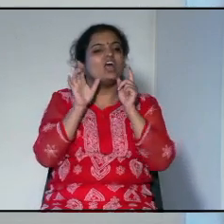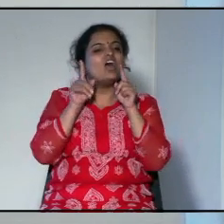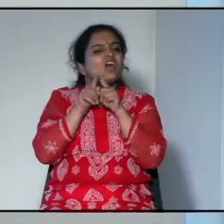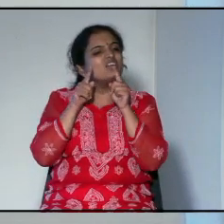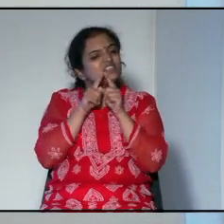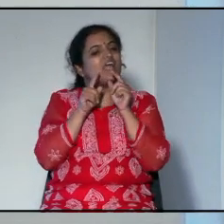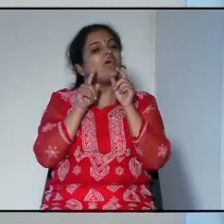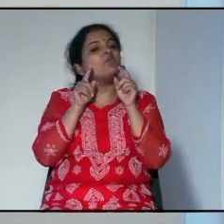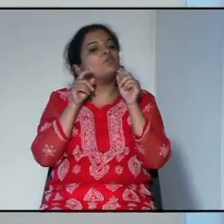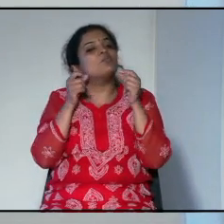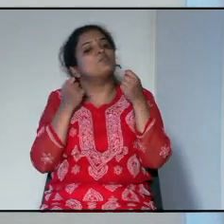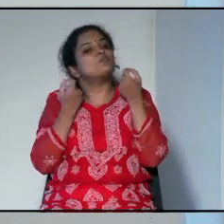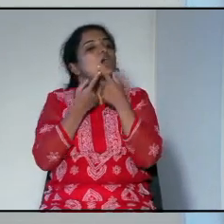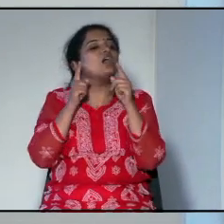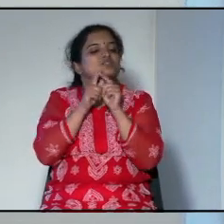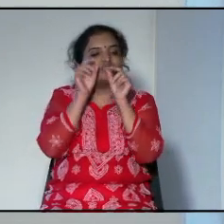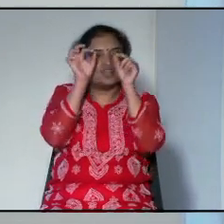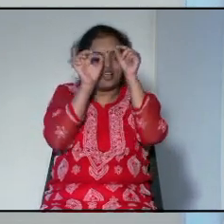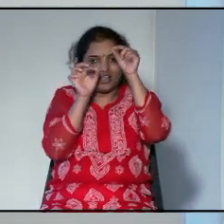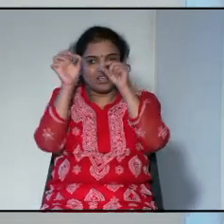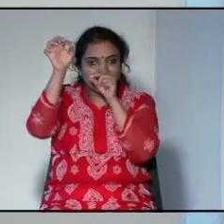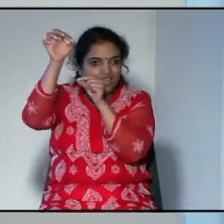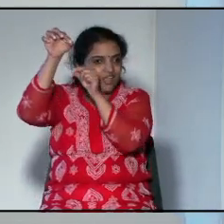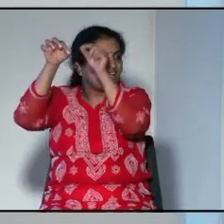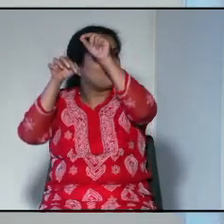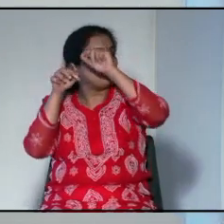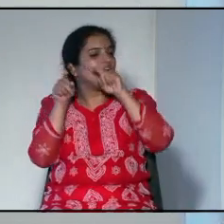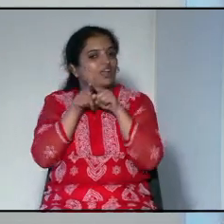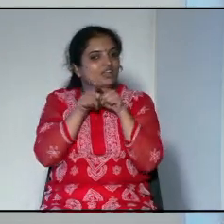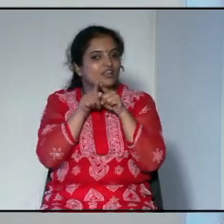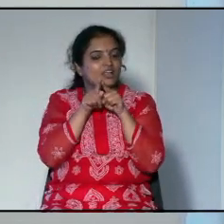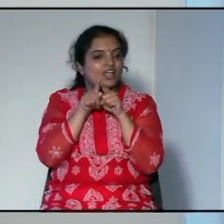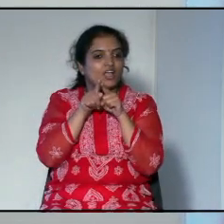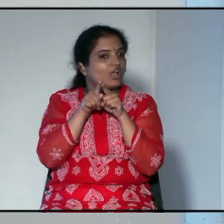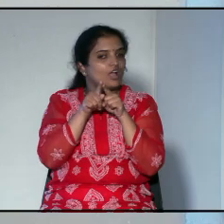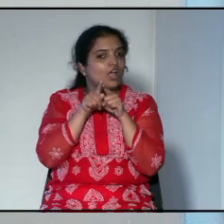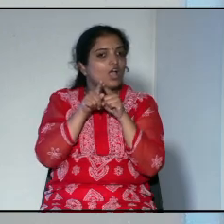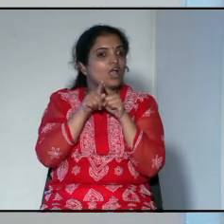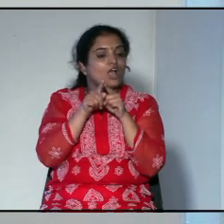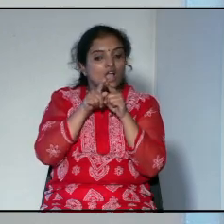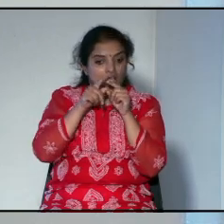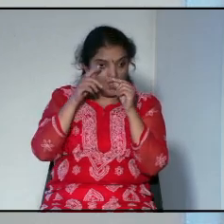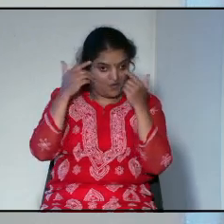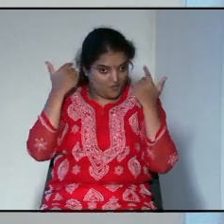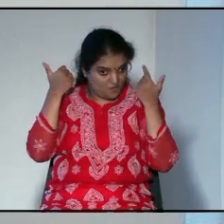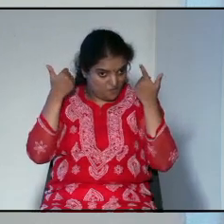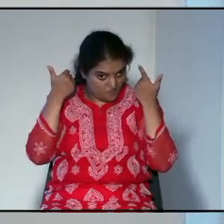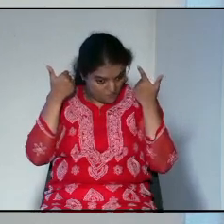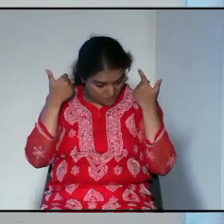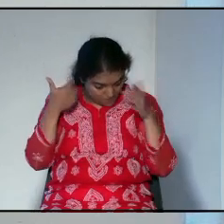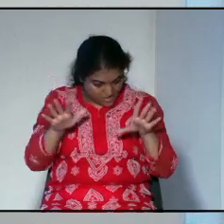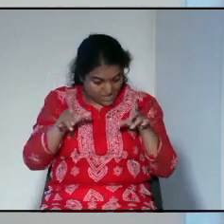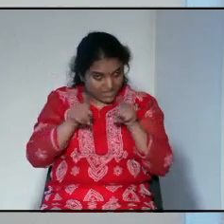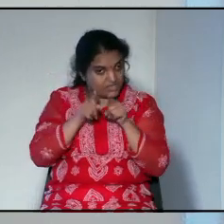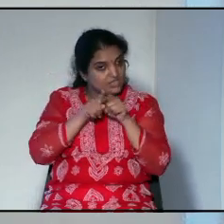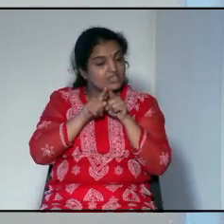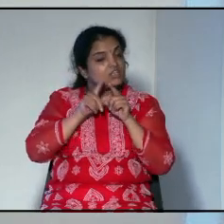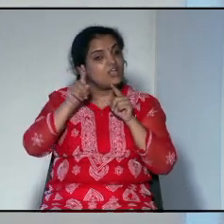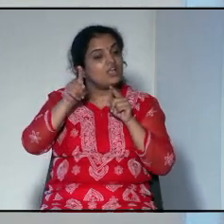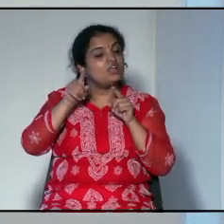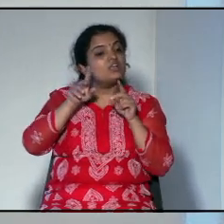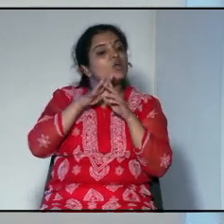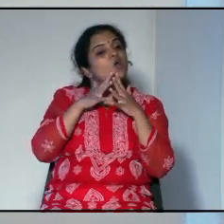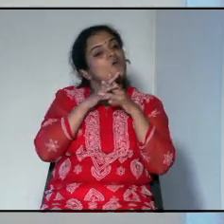work on the surface, but it's all done it's not done in metal after the breaking of the mold. It's all done in